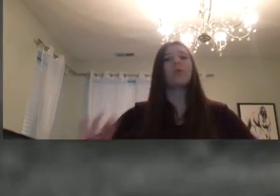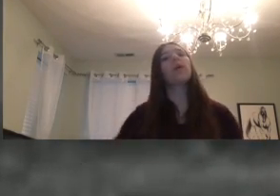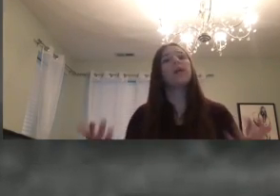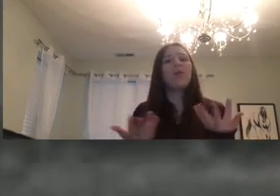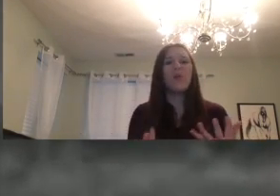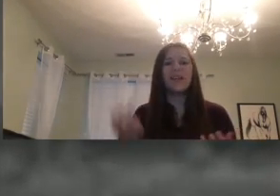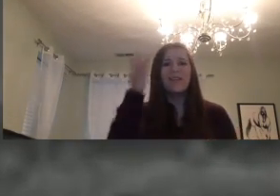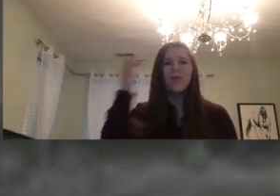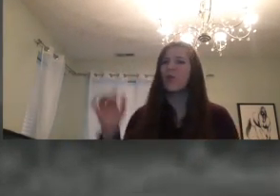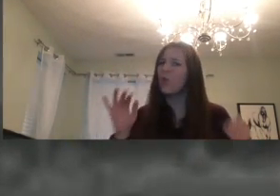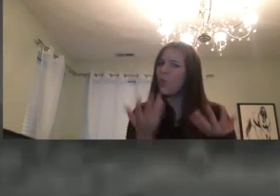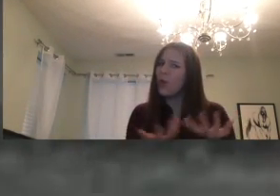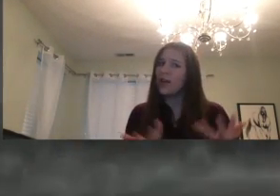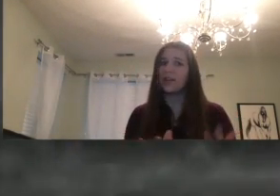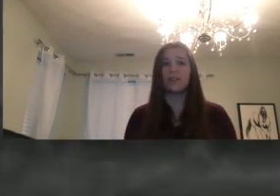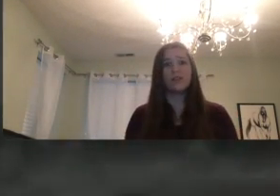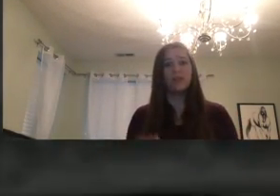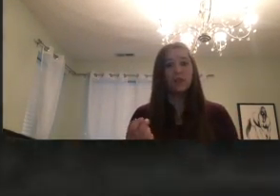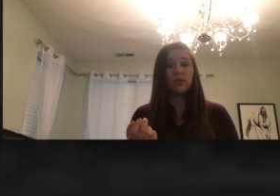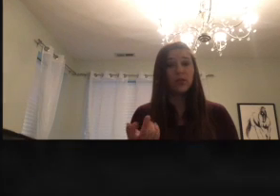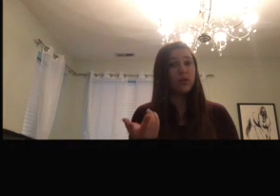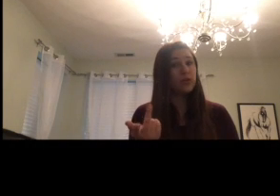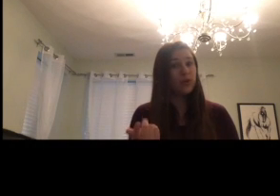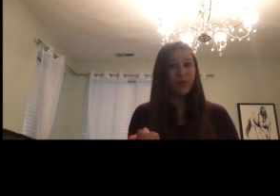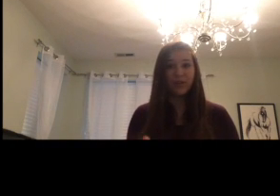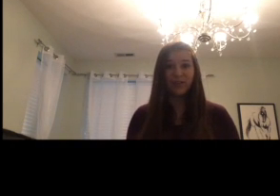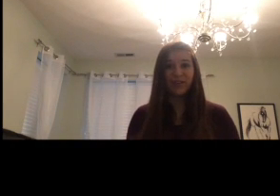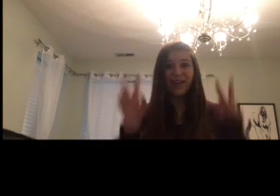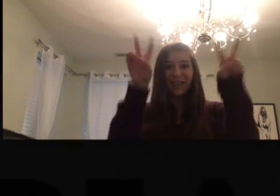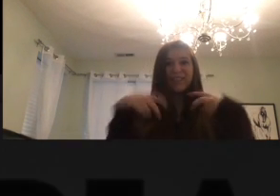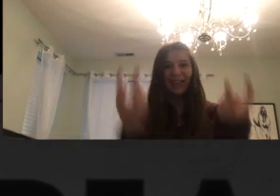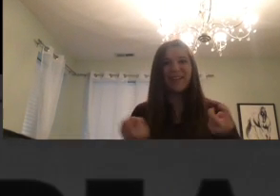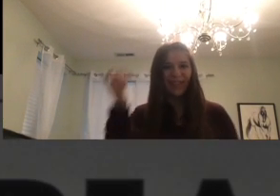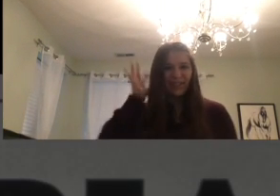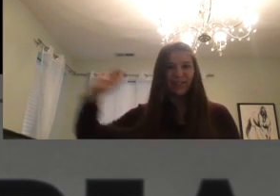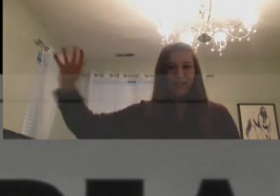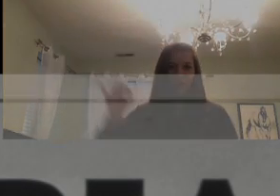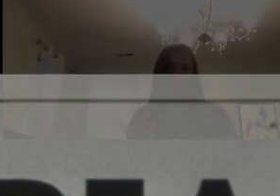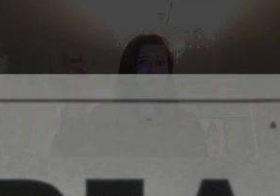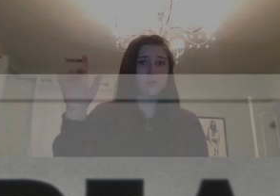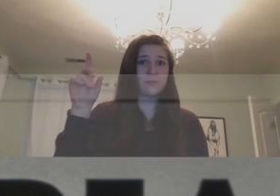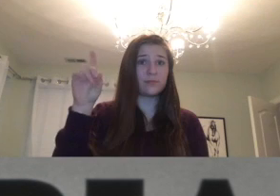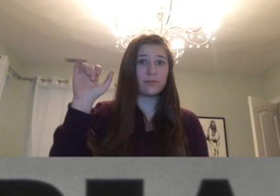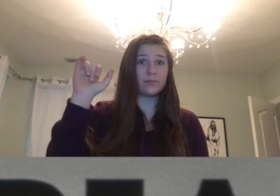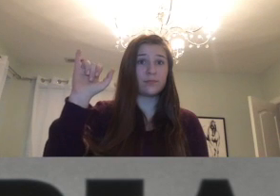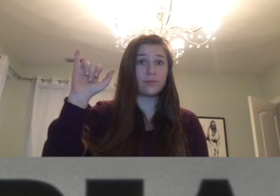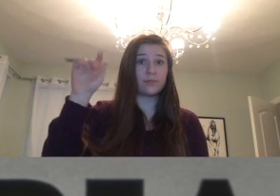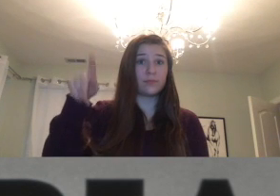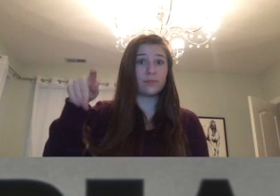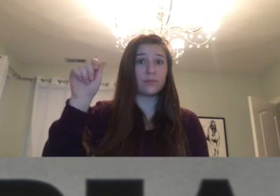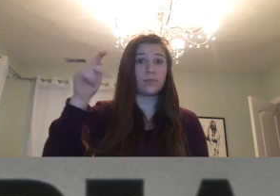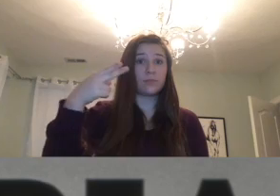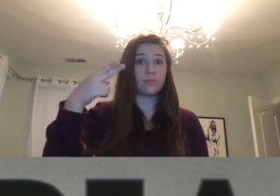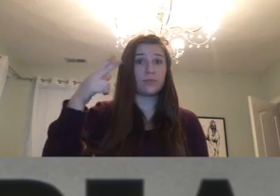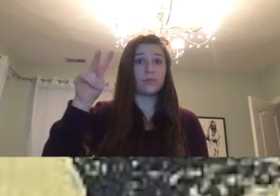as the town desperately awaits the sound of dogs barking and a sled against the snow. In response to the